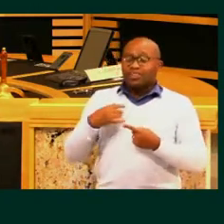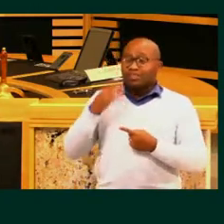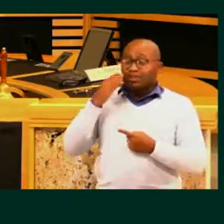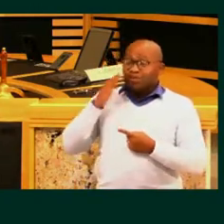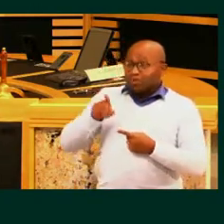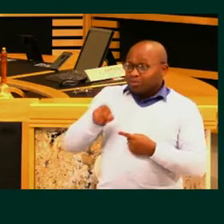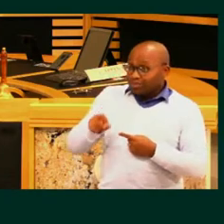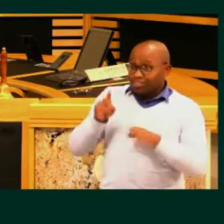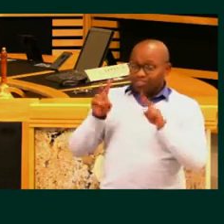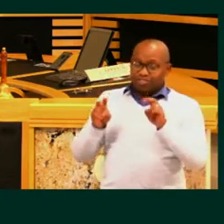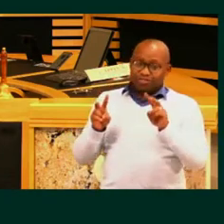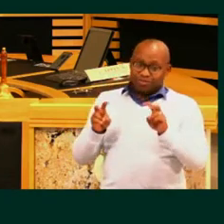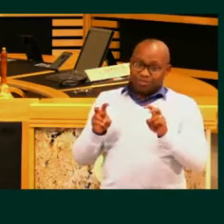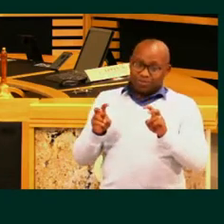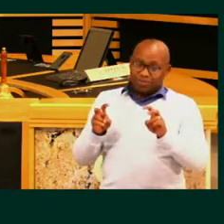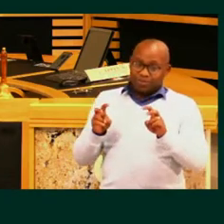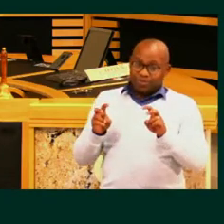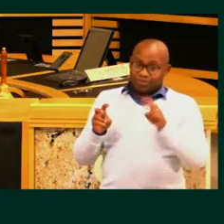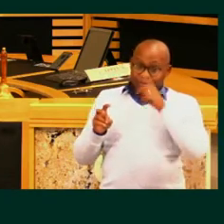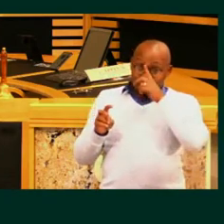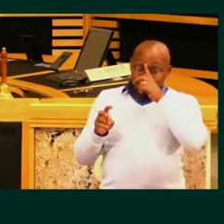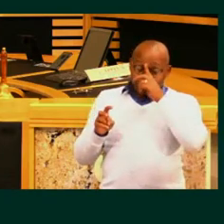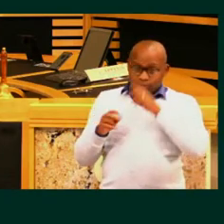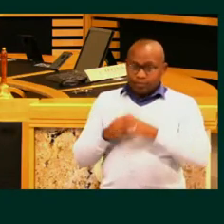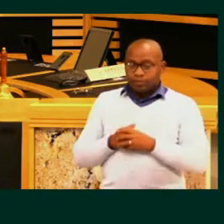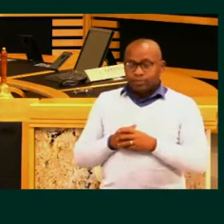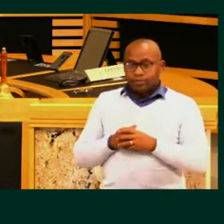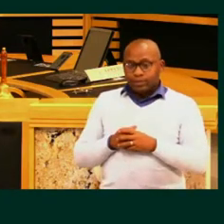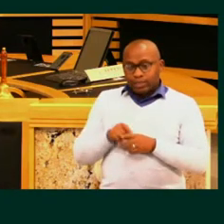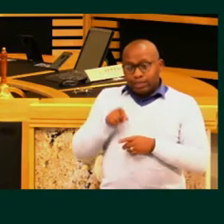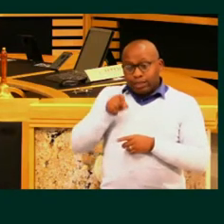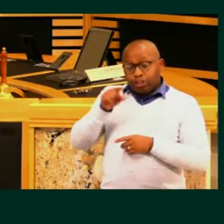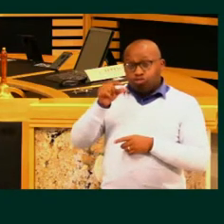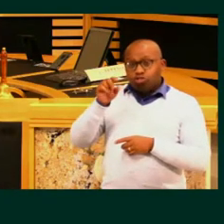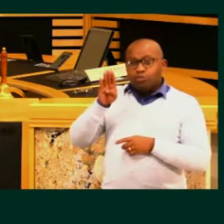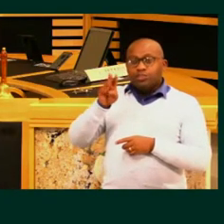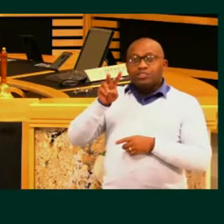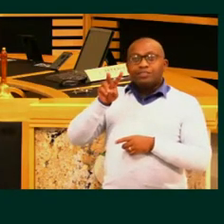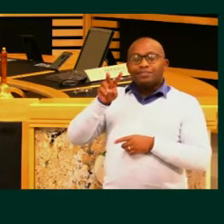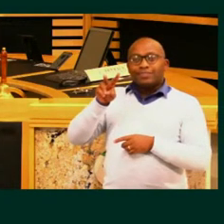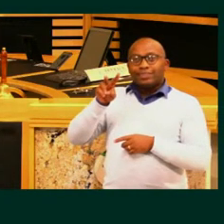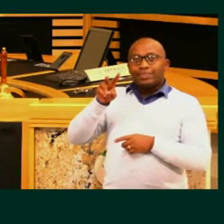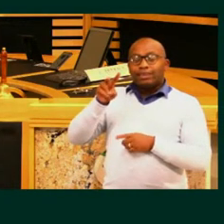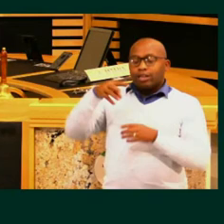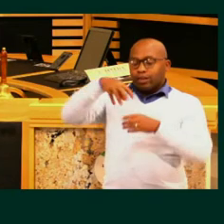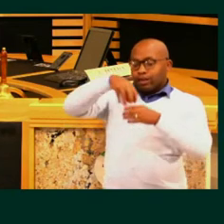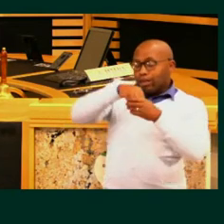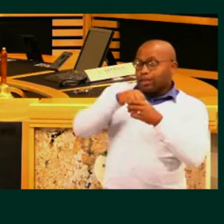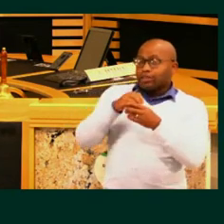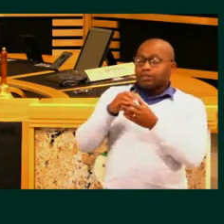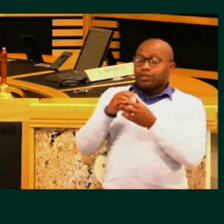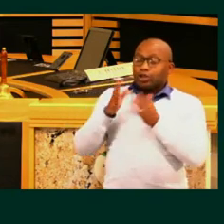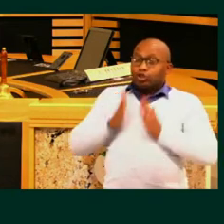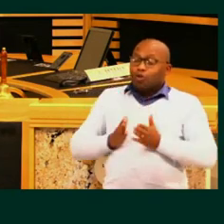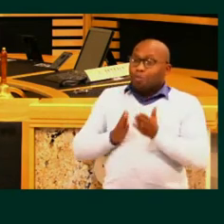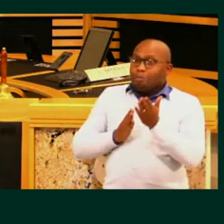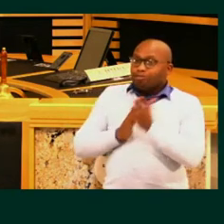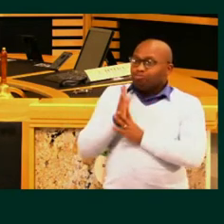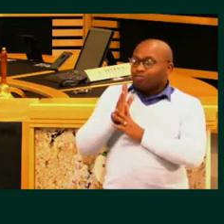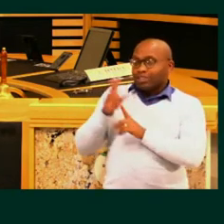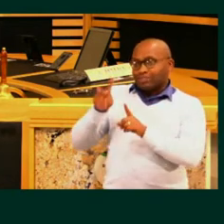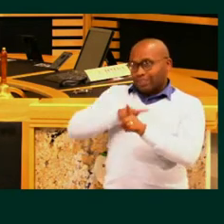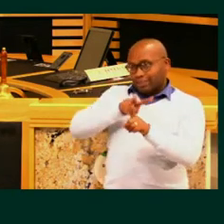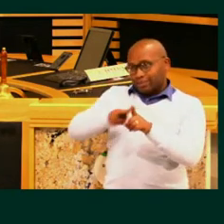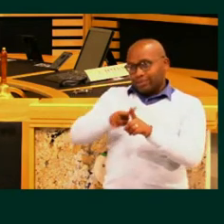recognition of violence against women as a human right violation forms the Cornerstone on our approach it is the